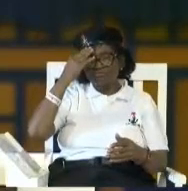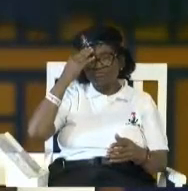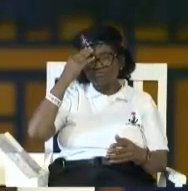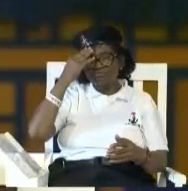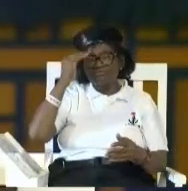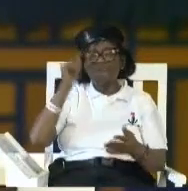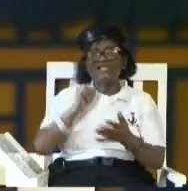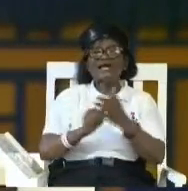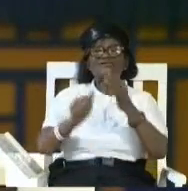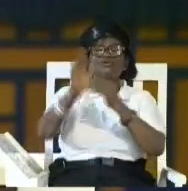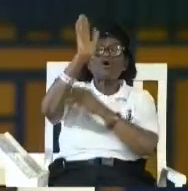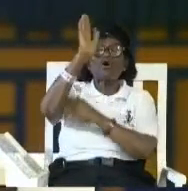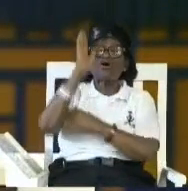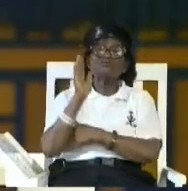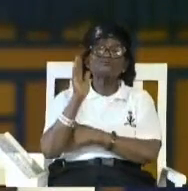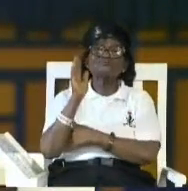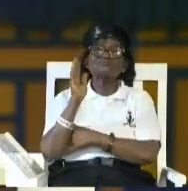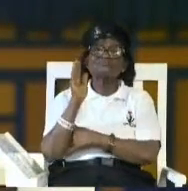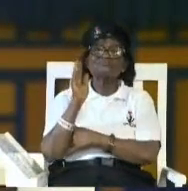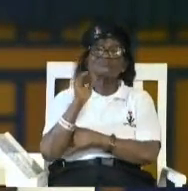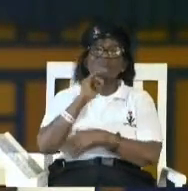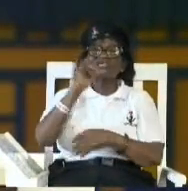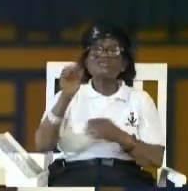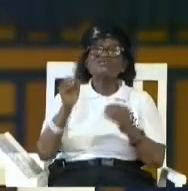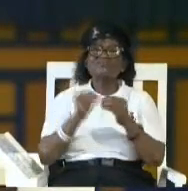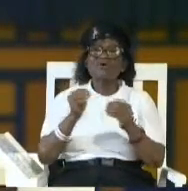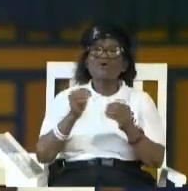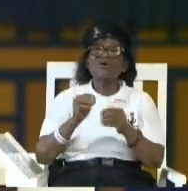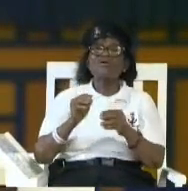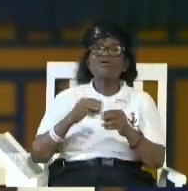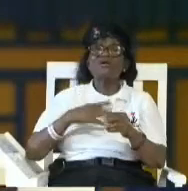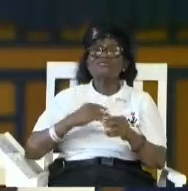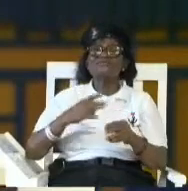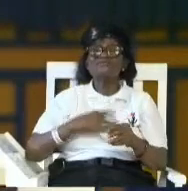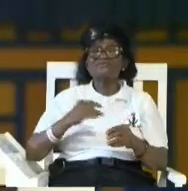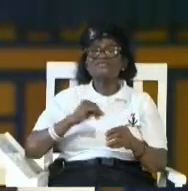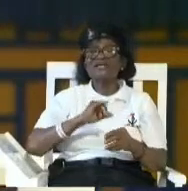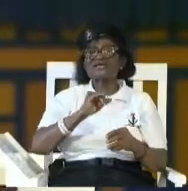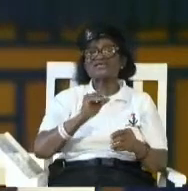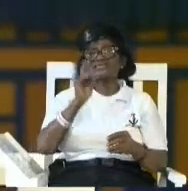that God is more interested